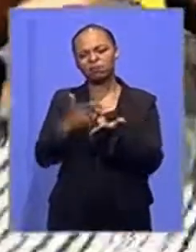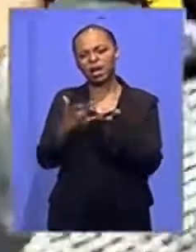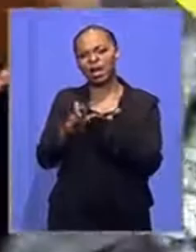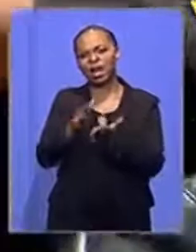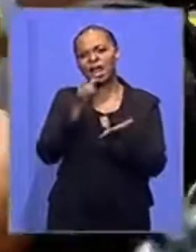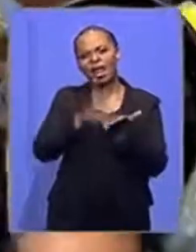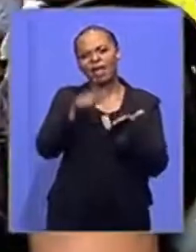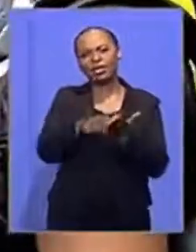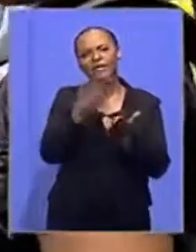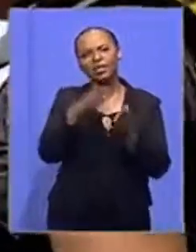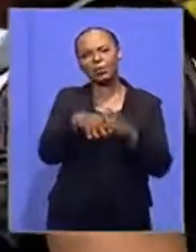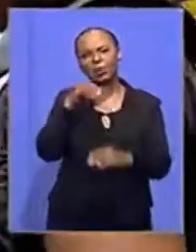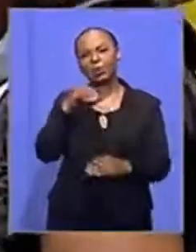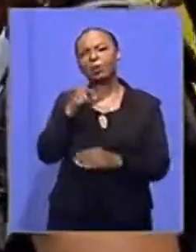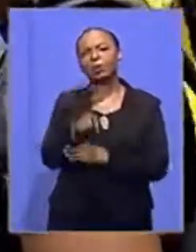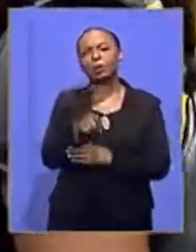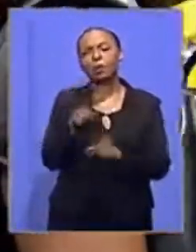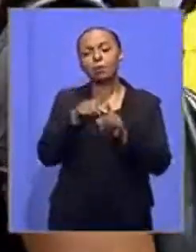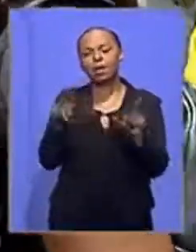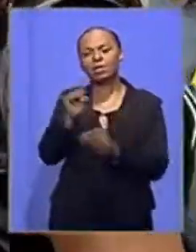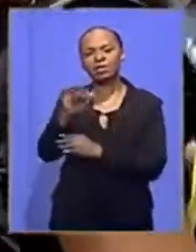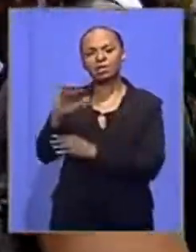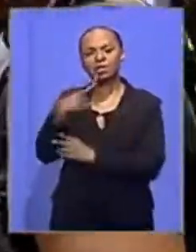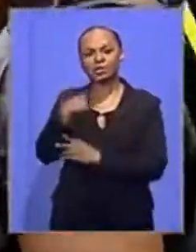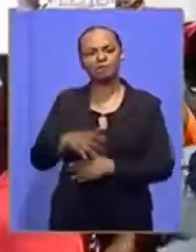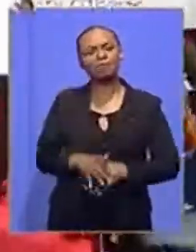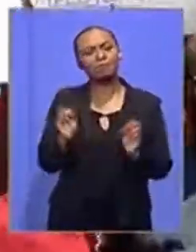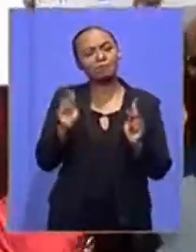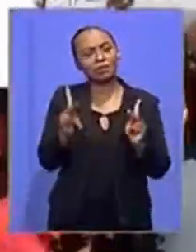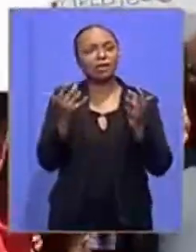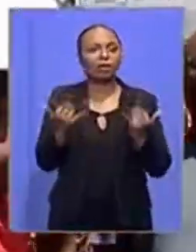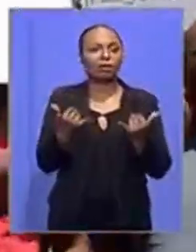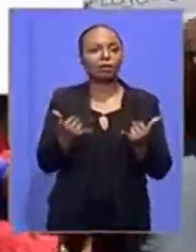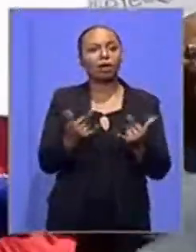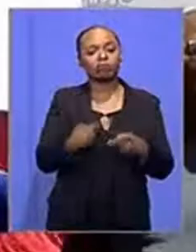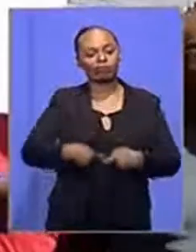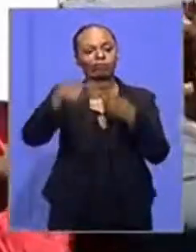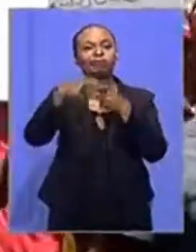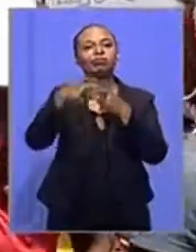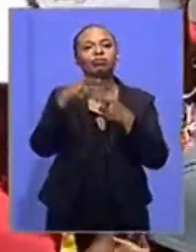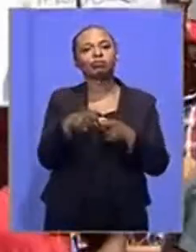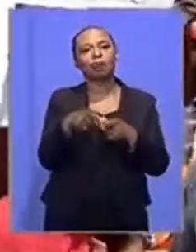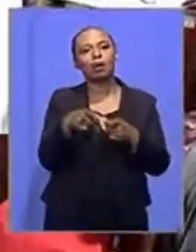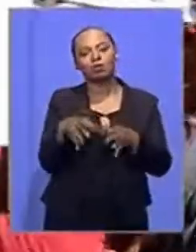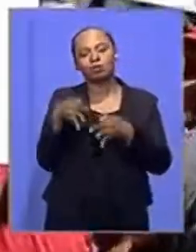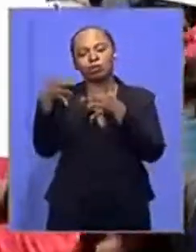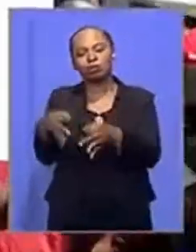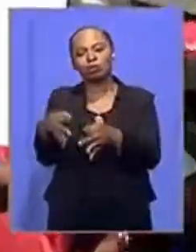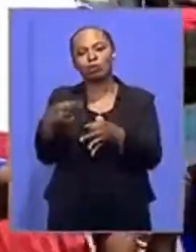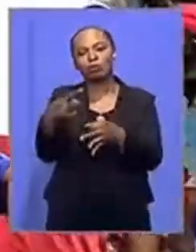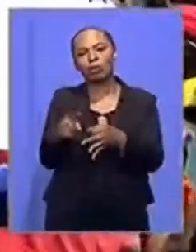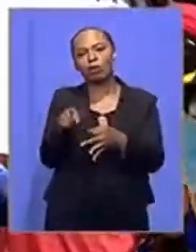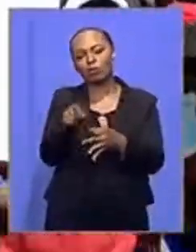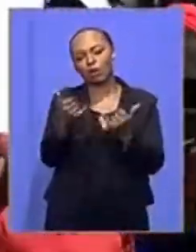feta. Mola SABC yona e re e ikemišeditše go emanyana ka ga tshepedišo yeo sebaka sa matšatši a 30 go